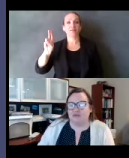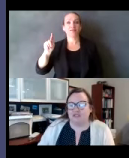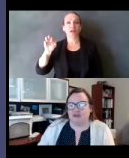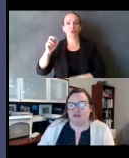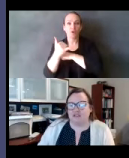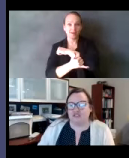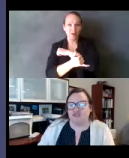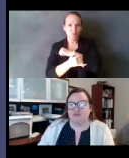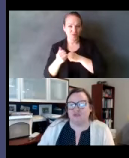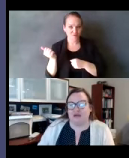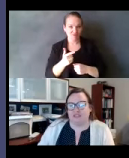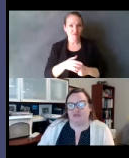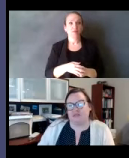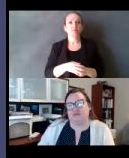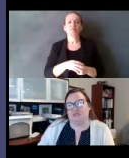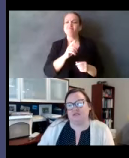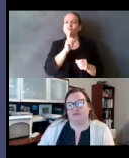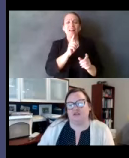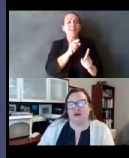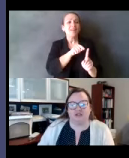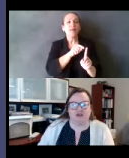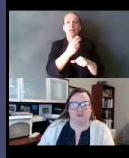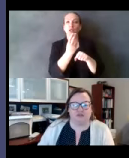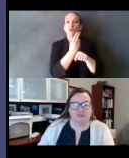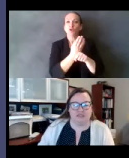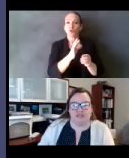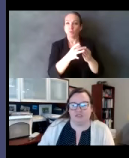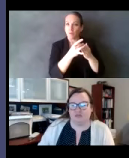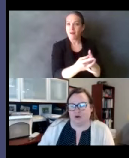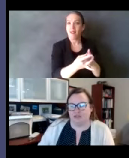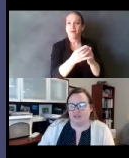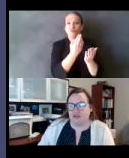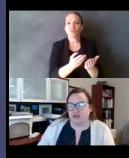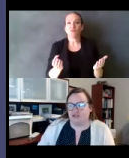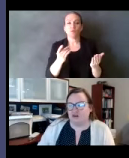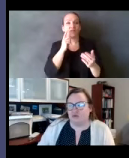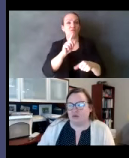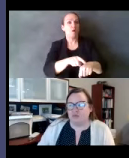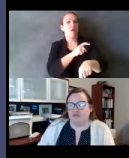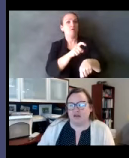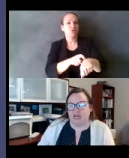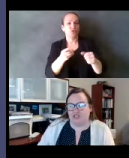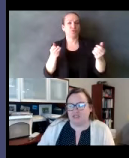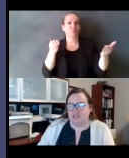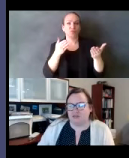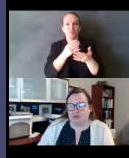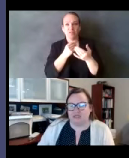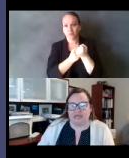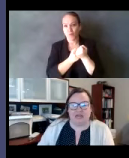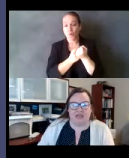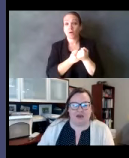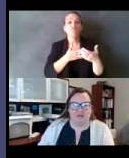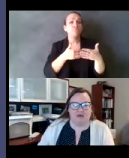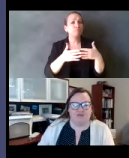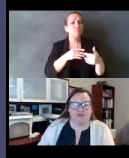ADRCs really serve as consumer-directed resources for long-term services and supports. So people of all ages, disabilities,